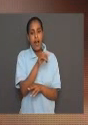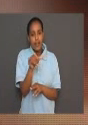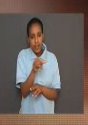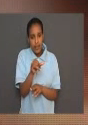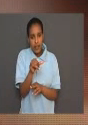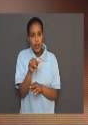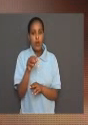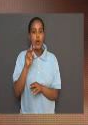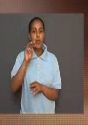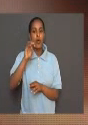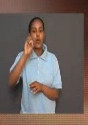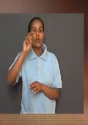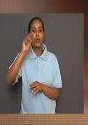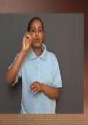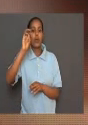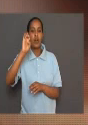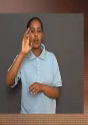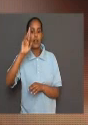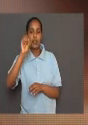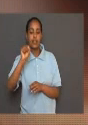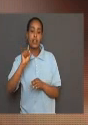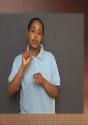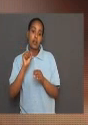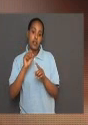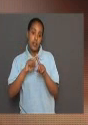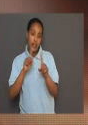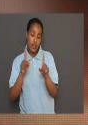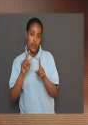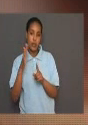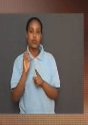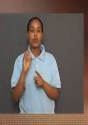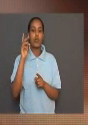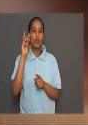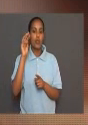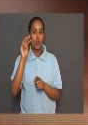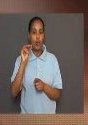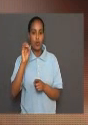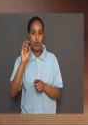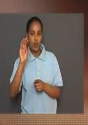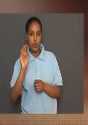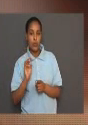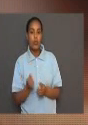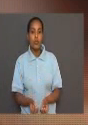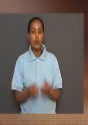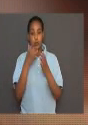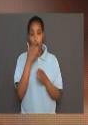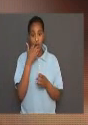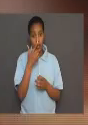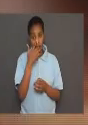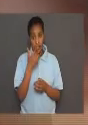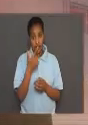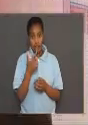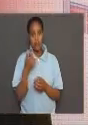A polymer might be made from identical monomers or different types of monomers.